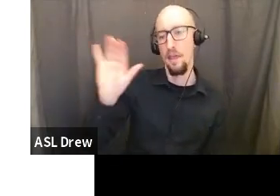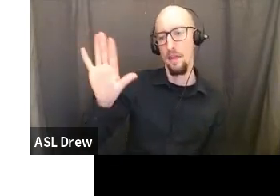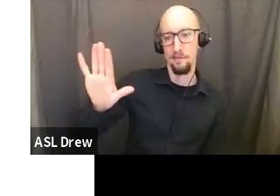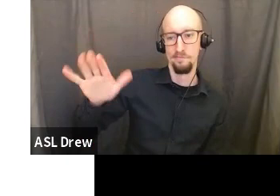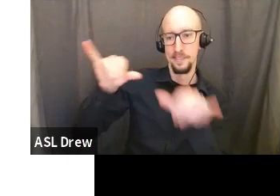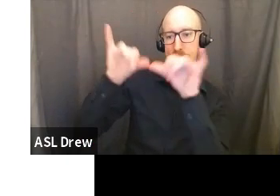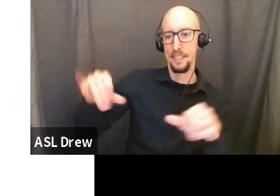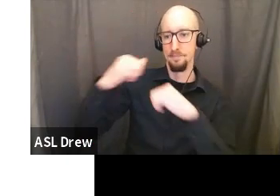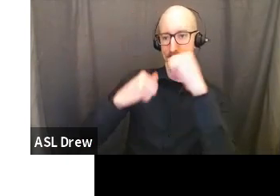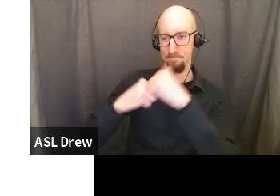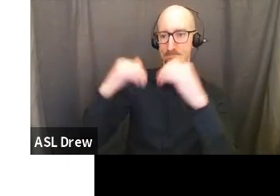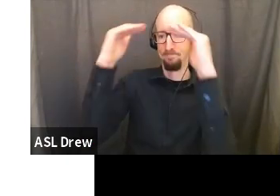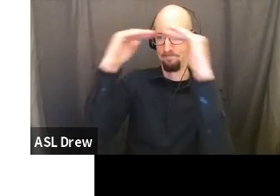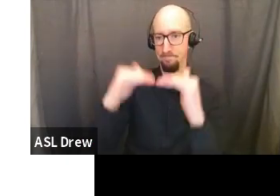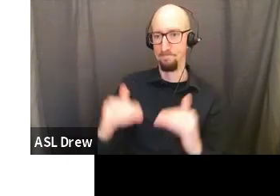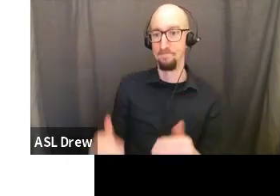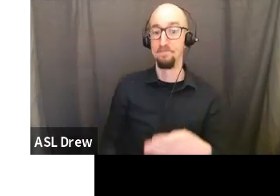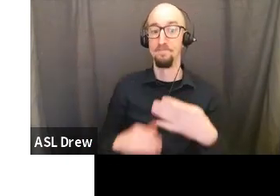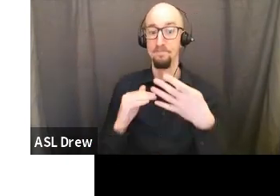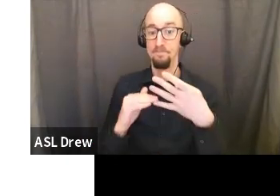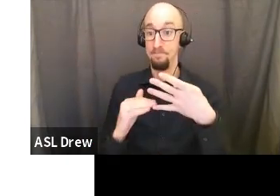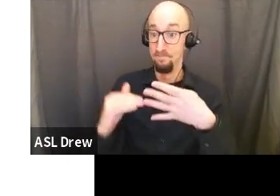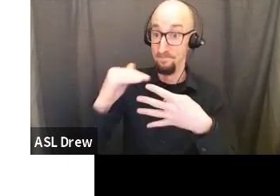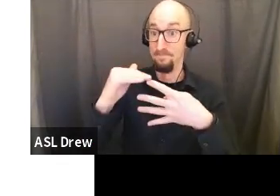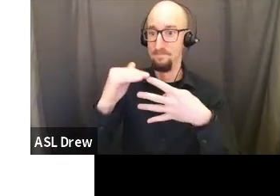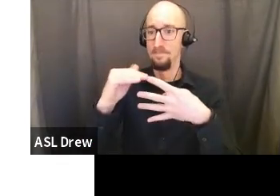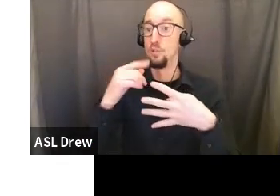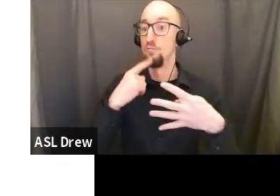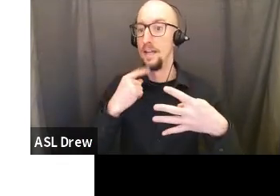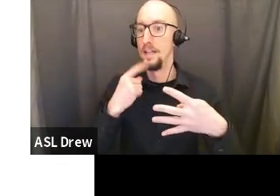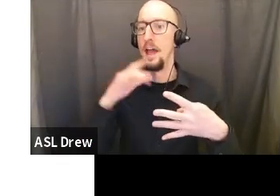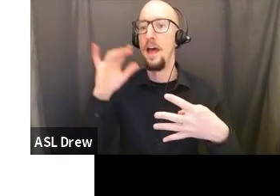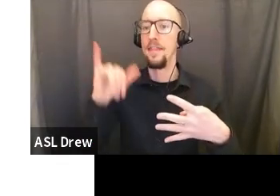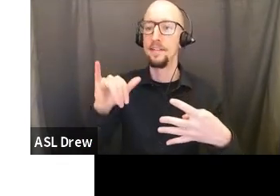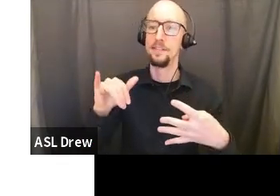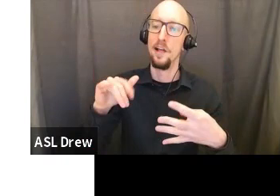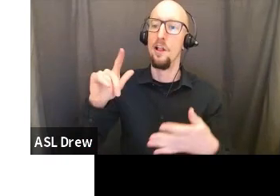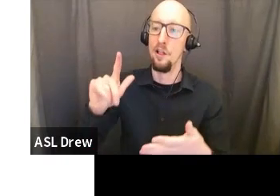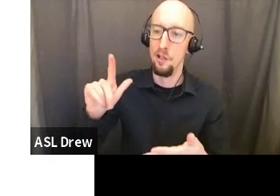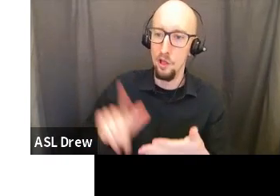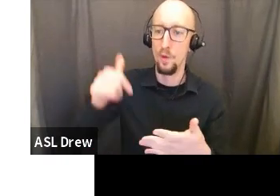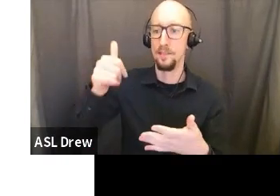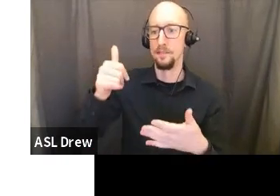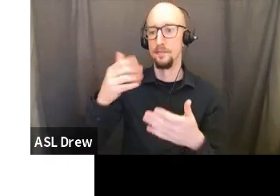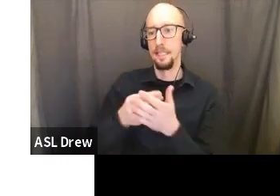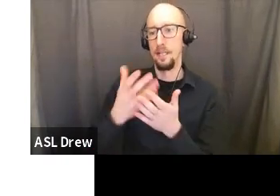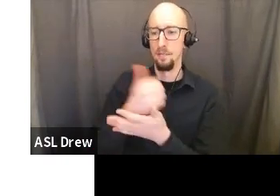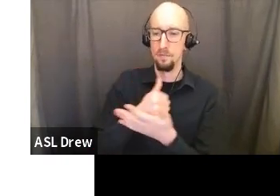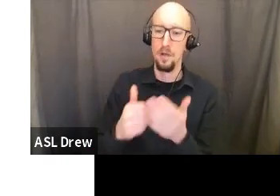nomenclature, and the red are the lowest income or the most disadvantaged